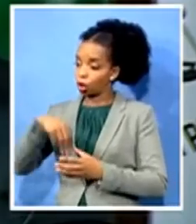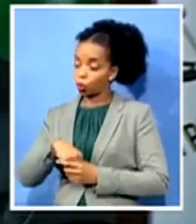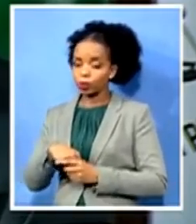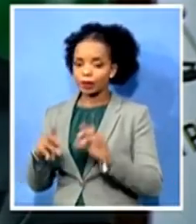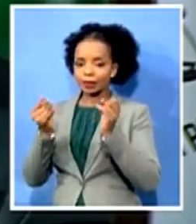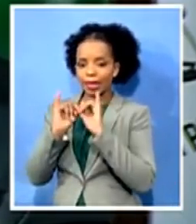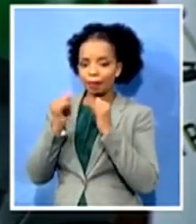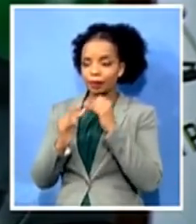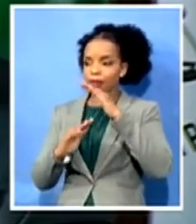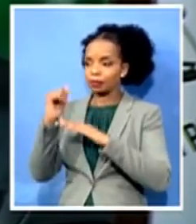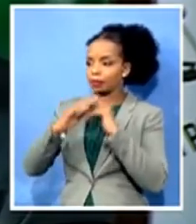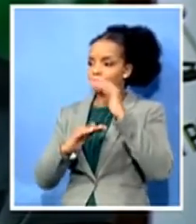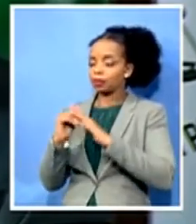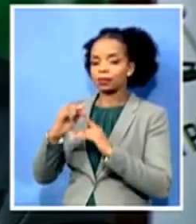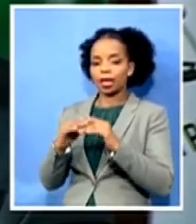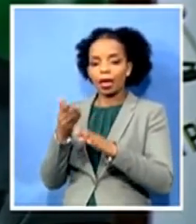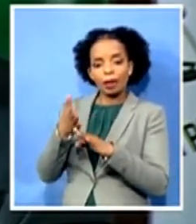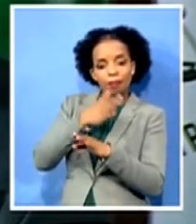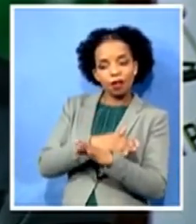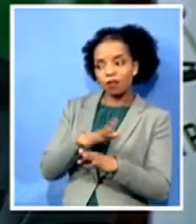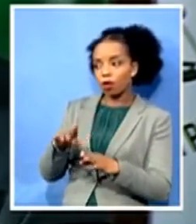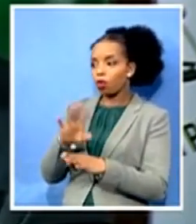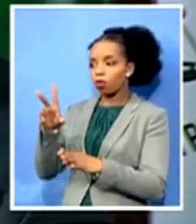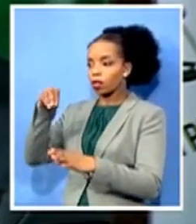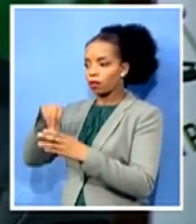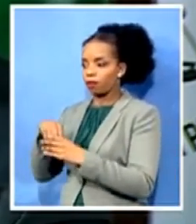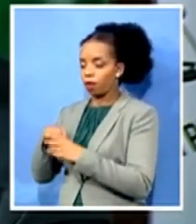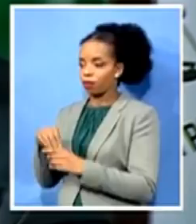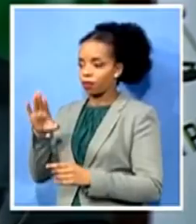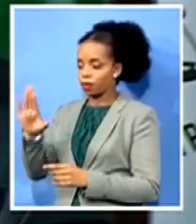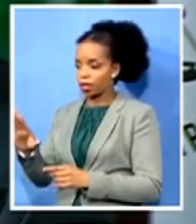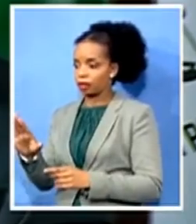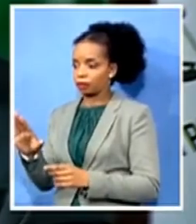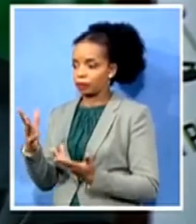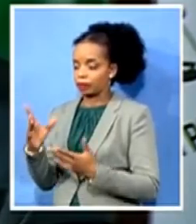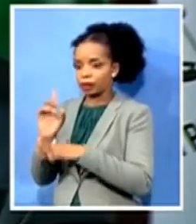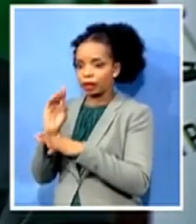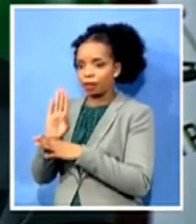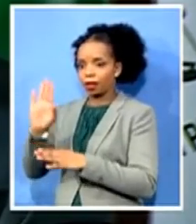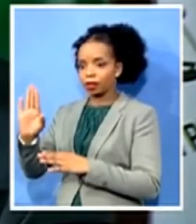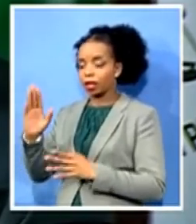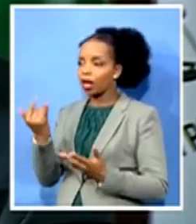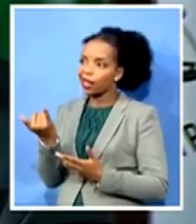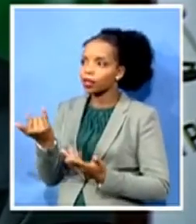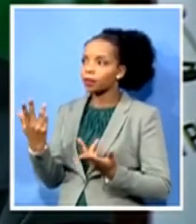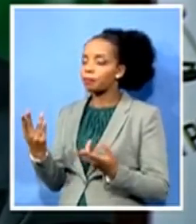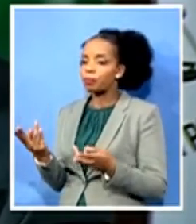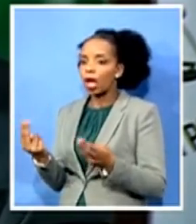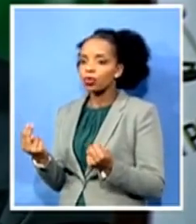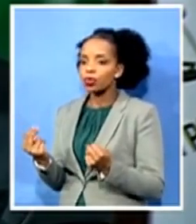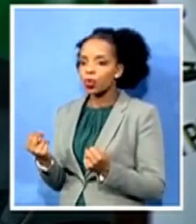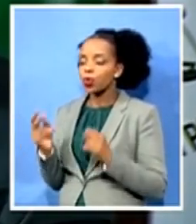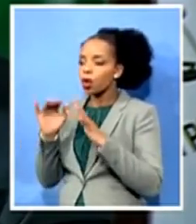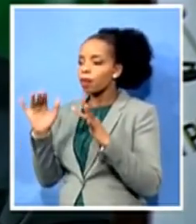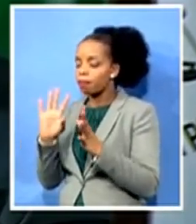In other words, who were new entrants into the database. Of course, you expected that you wanted to